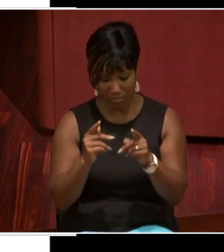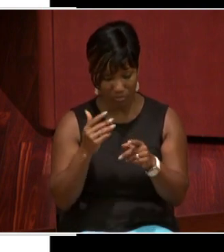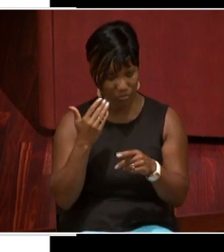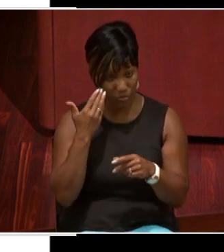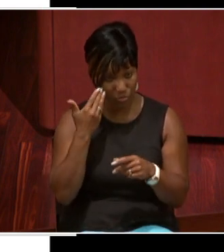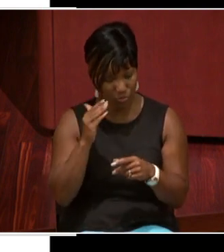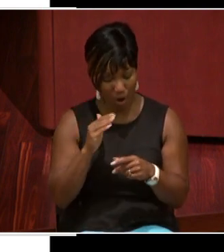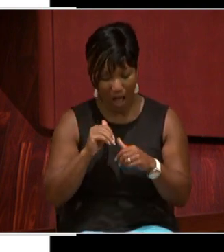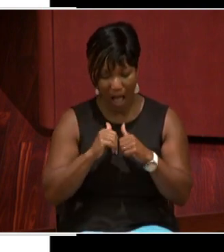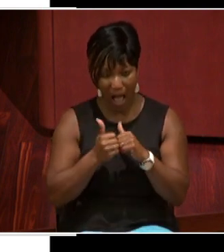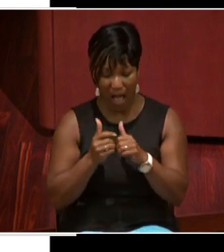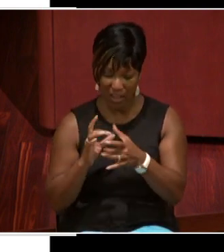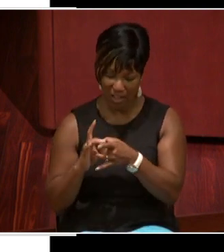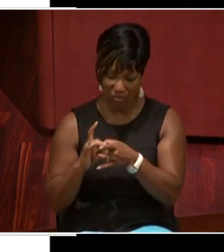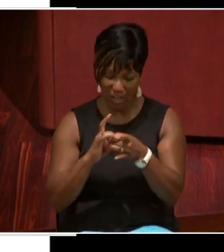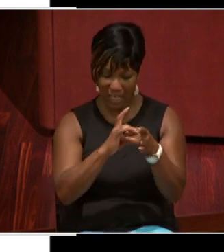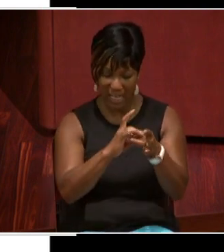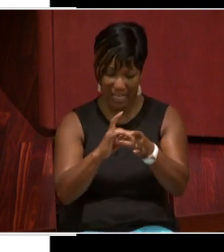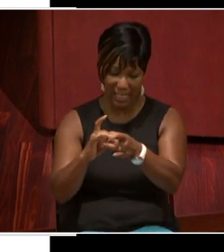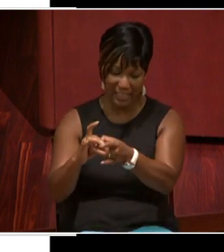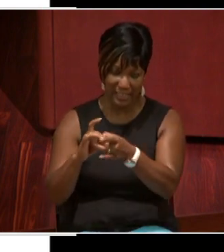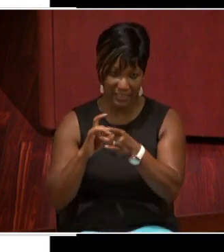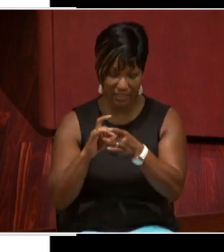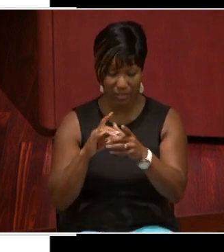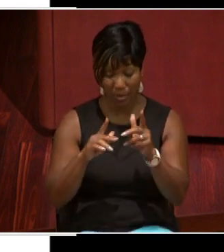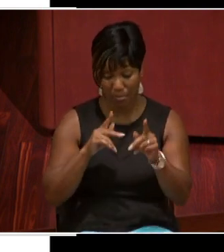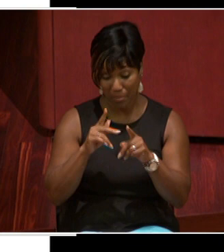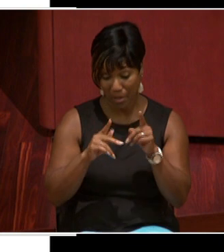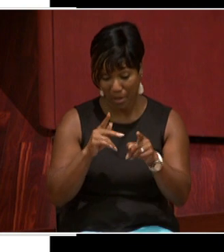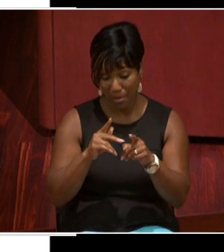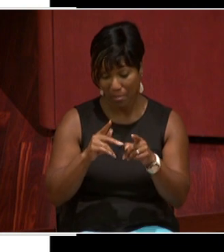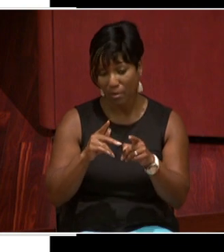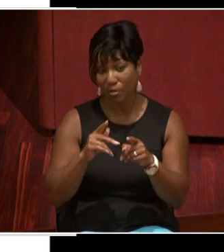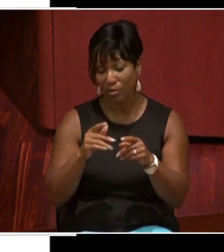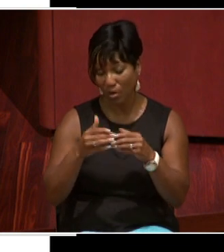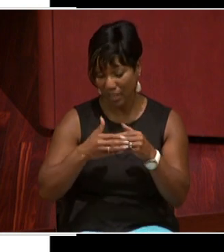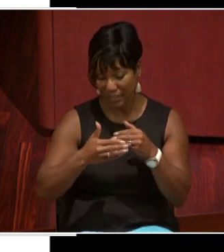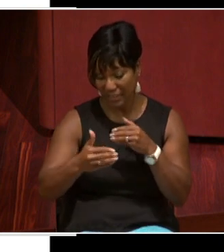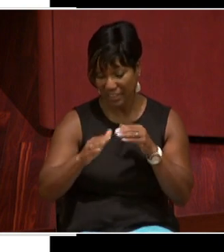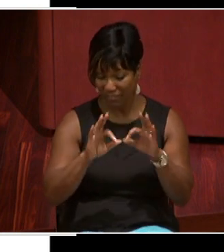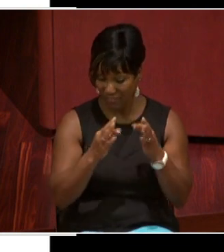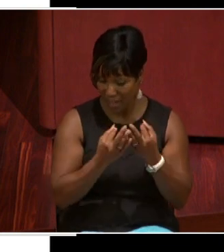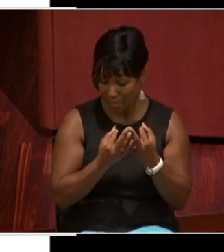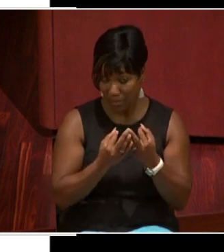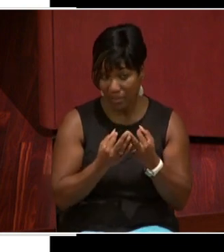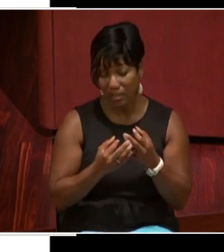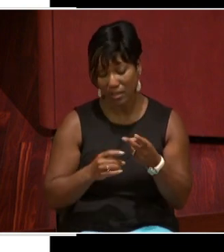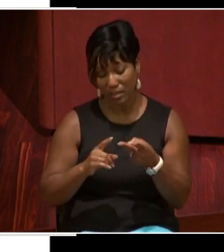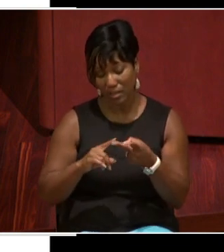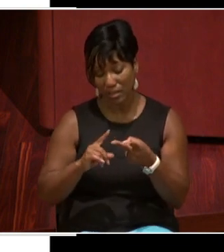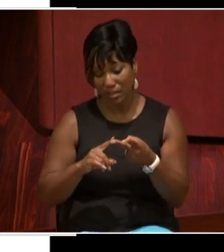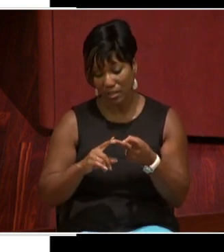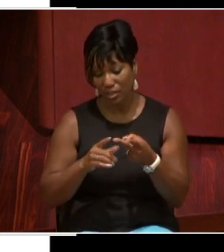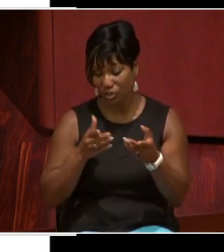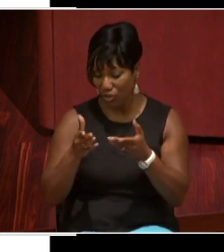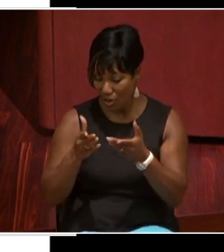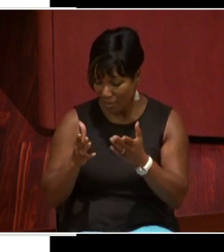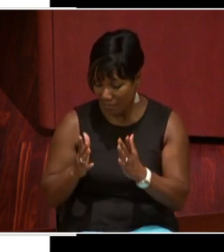related to one another. So you might get people that are in an extended family. You may get